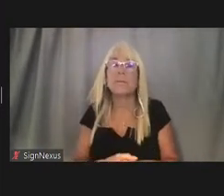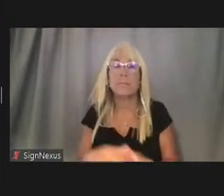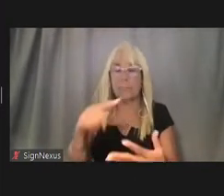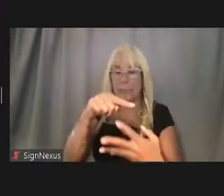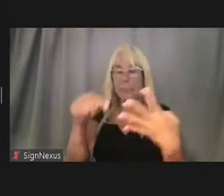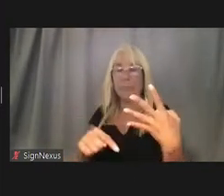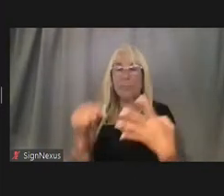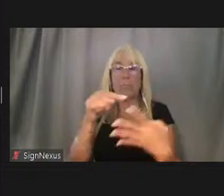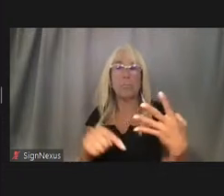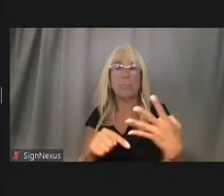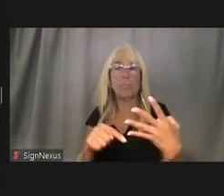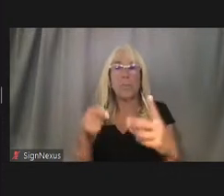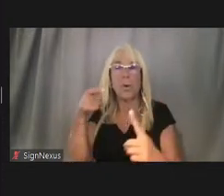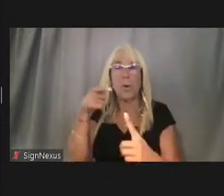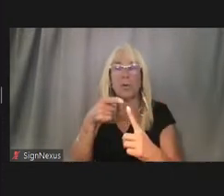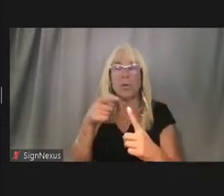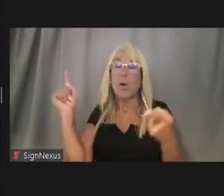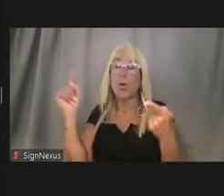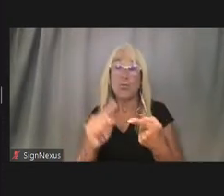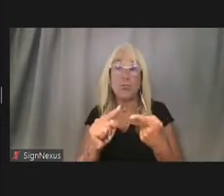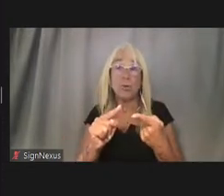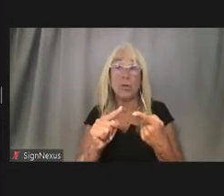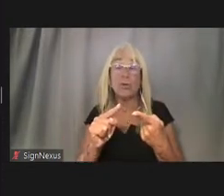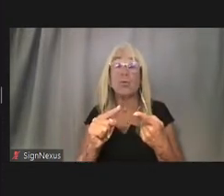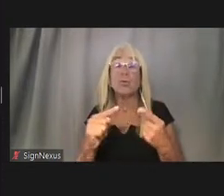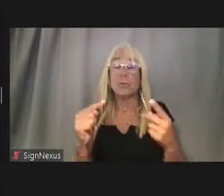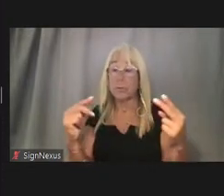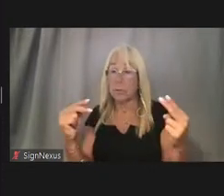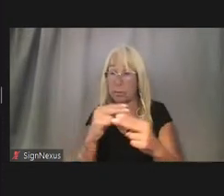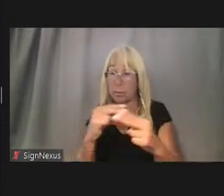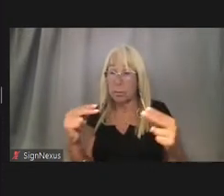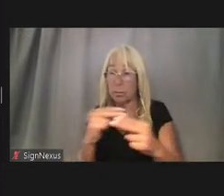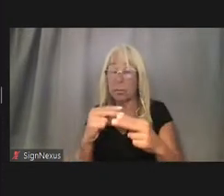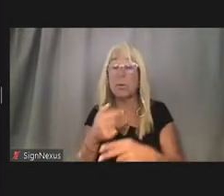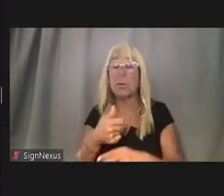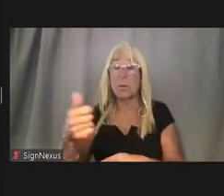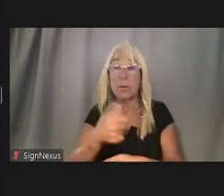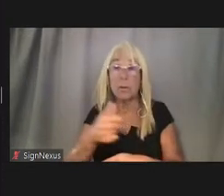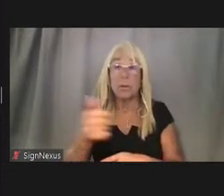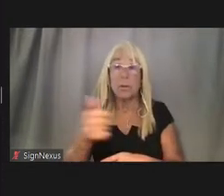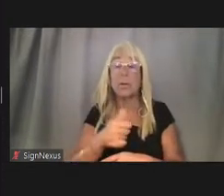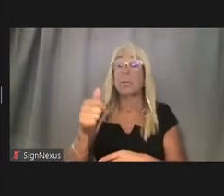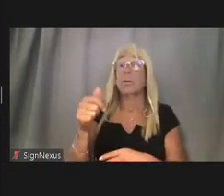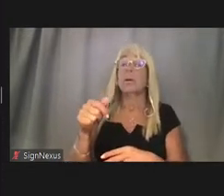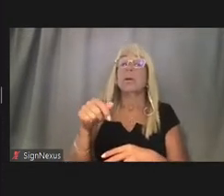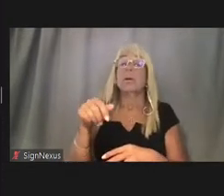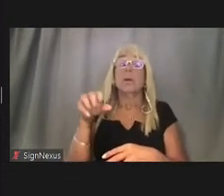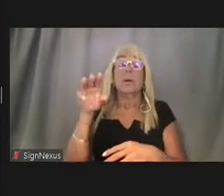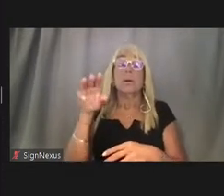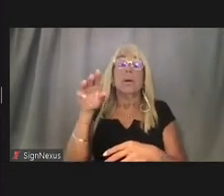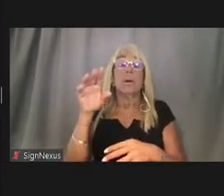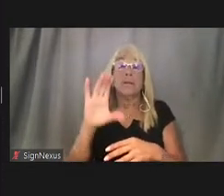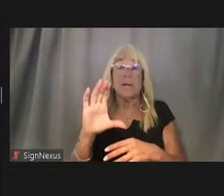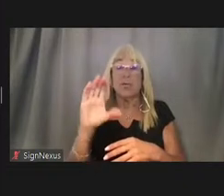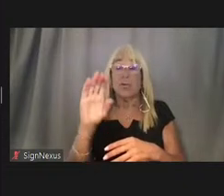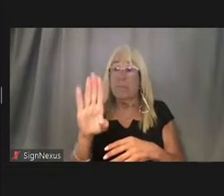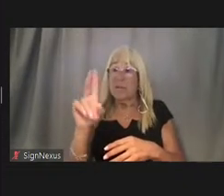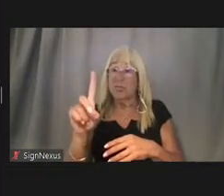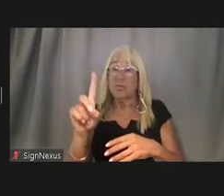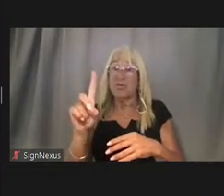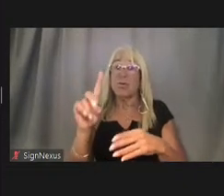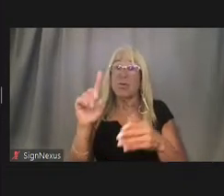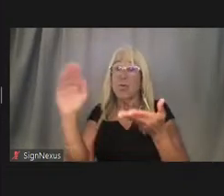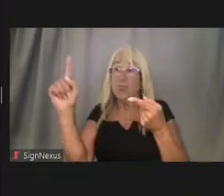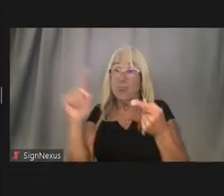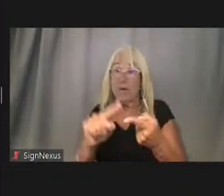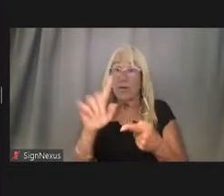to reduce daily vehicle miles traveled or VMT within the Manhattan Central business district by at least five percent to